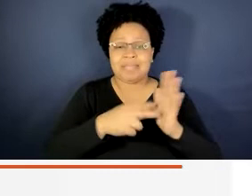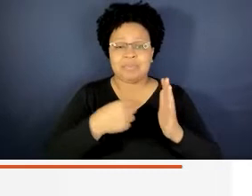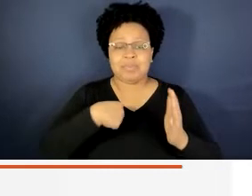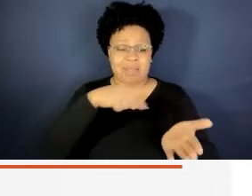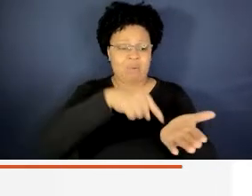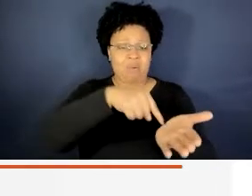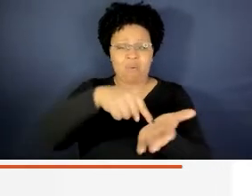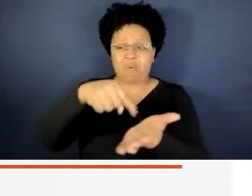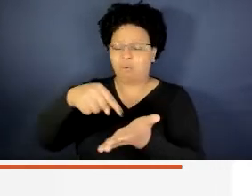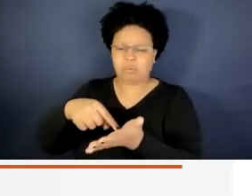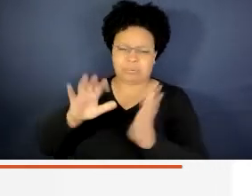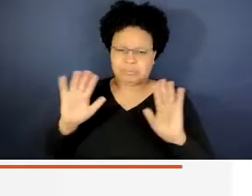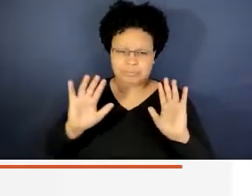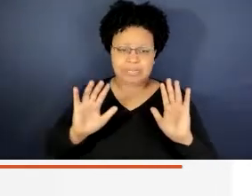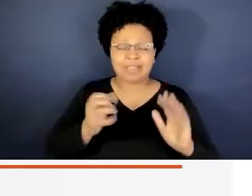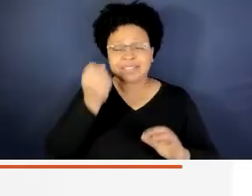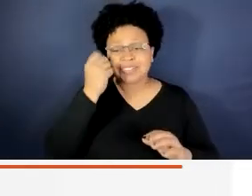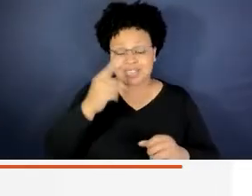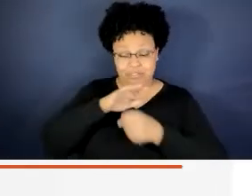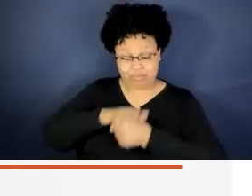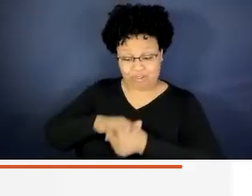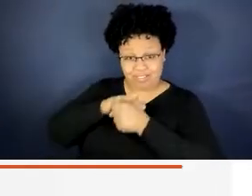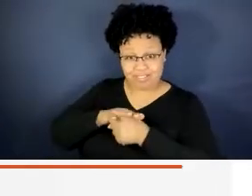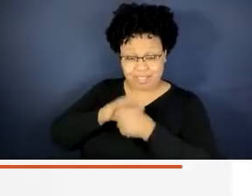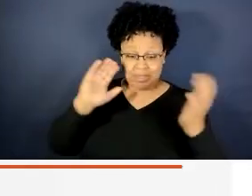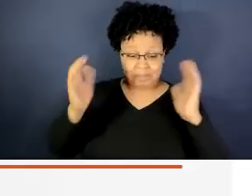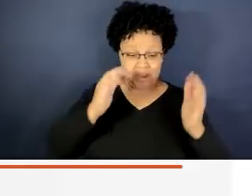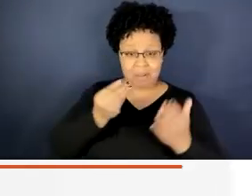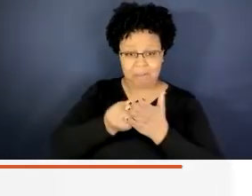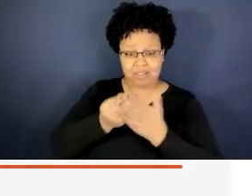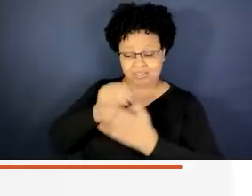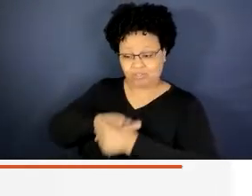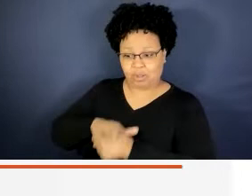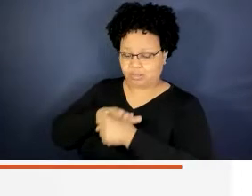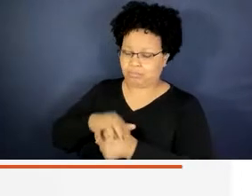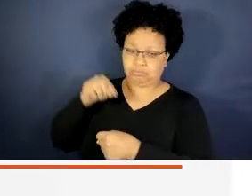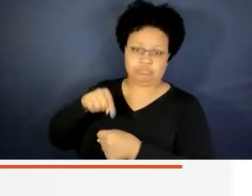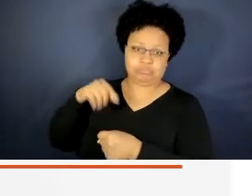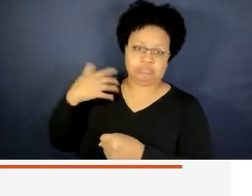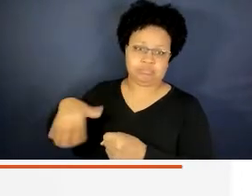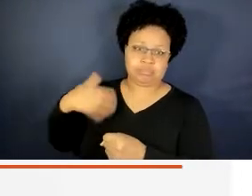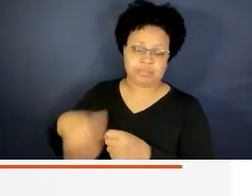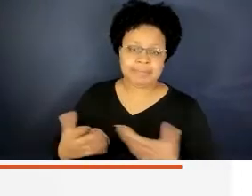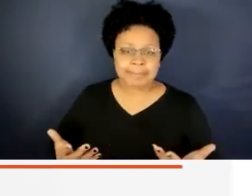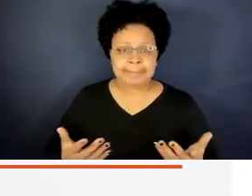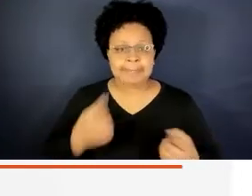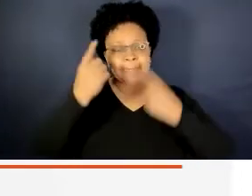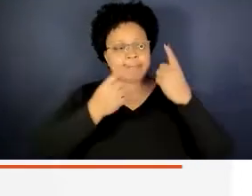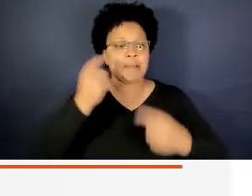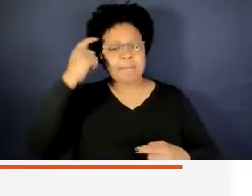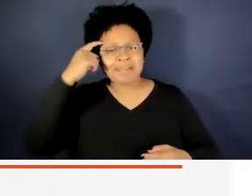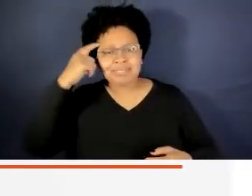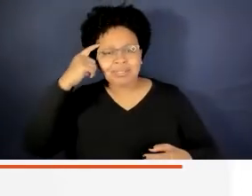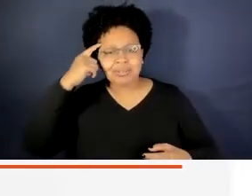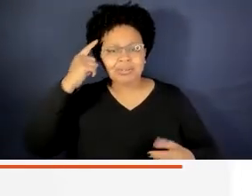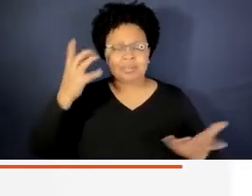of income, because there's no stress like money stress, okay? Intellectual, environmental, social, think about those things. Mental, take the